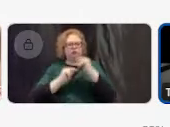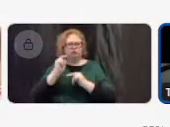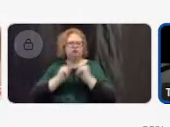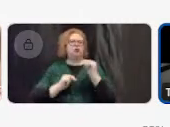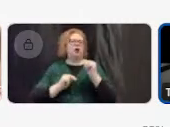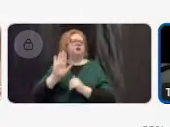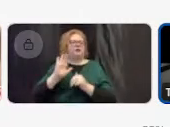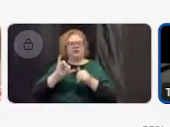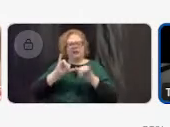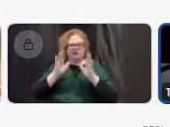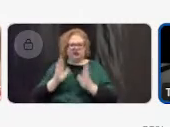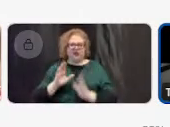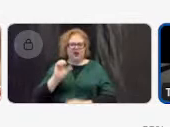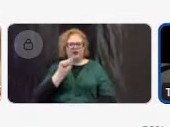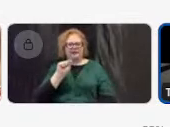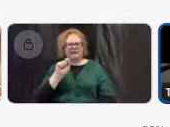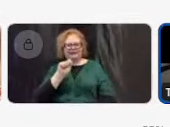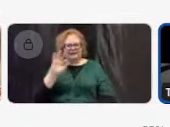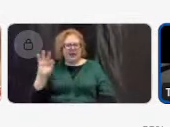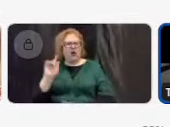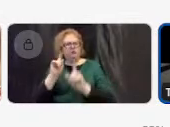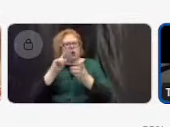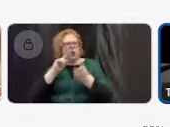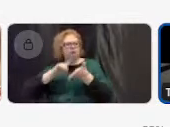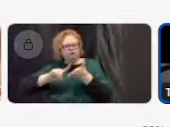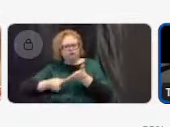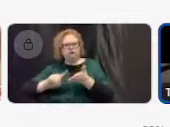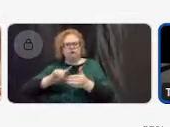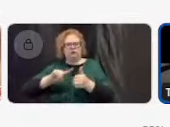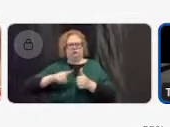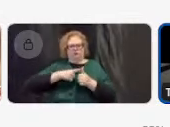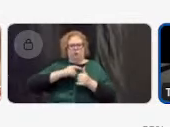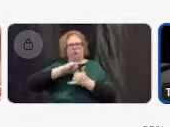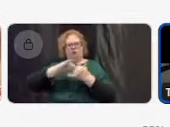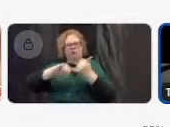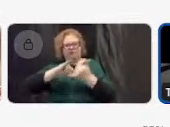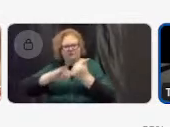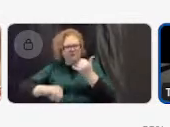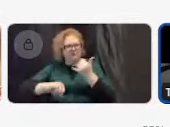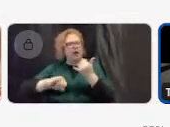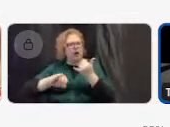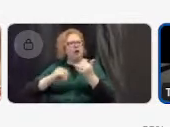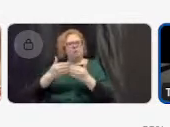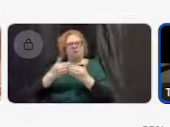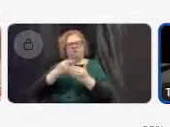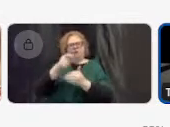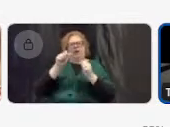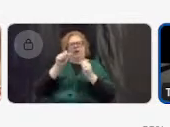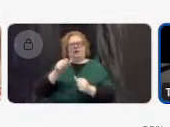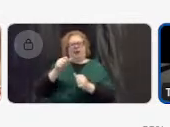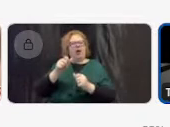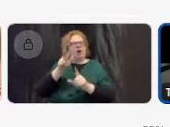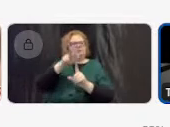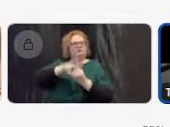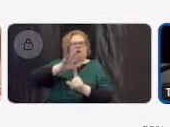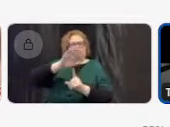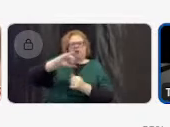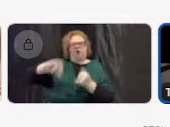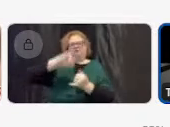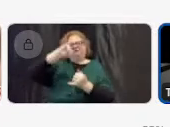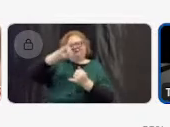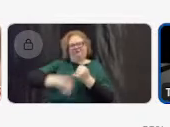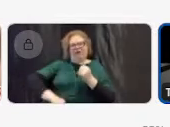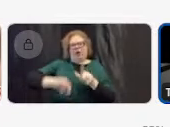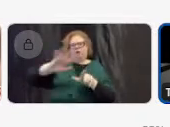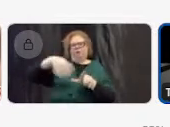public improvements and to do a final acceptance before they can file a final plat. Okay, or if